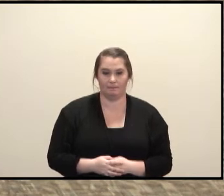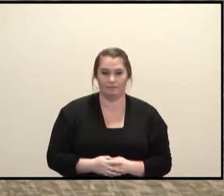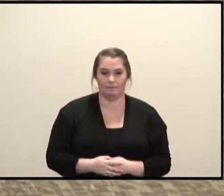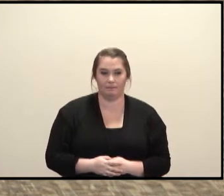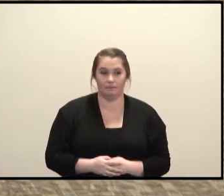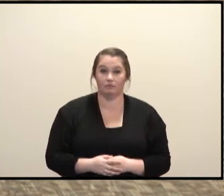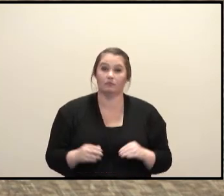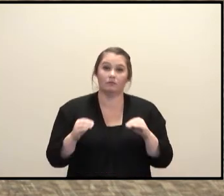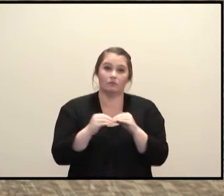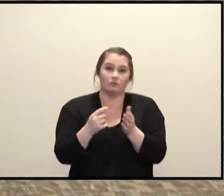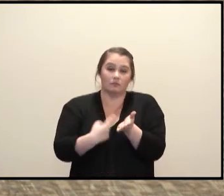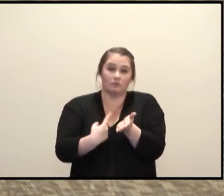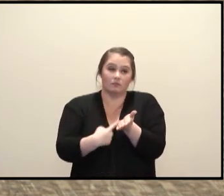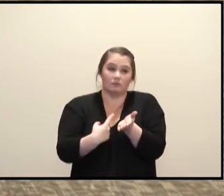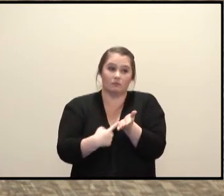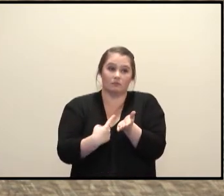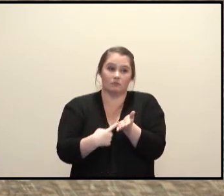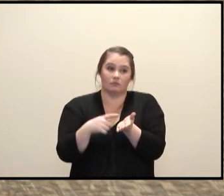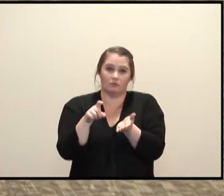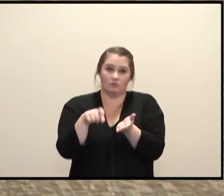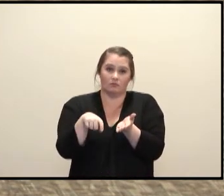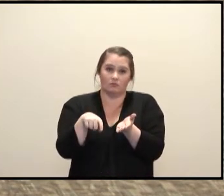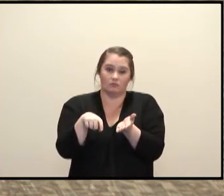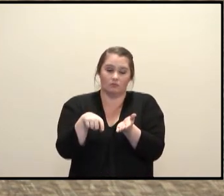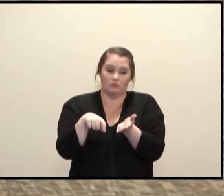Is there any further discussion?